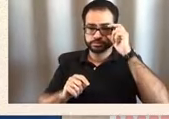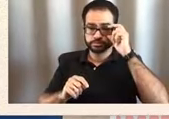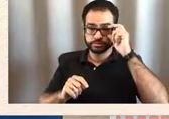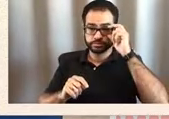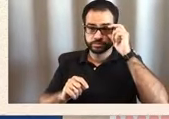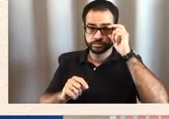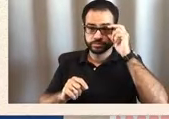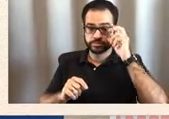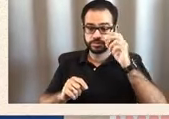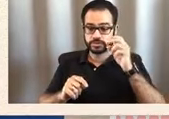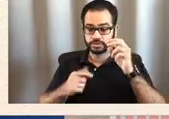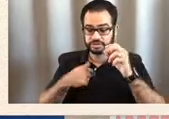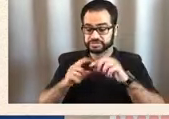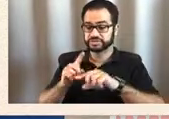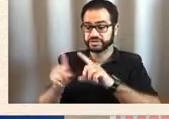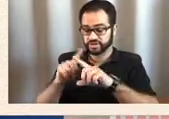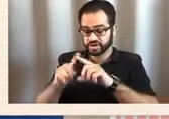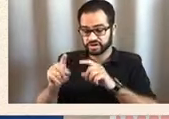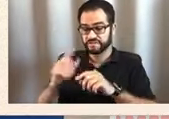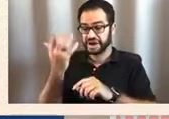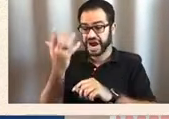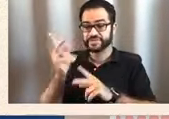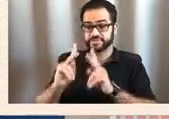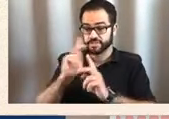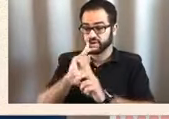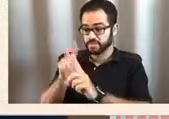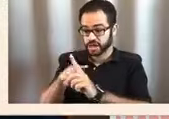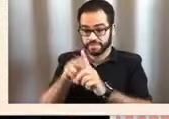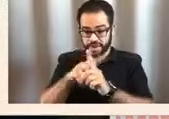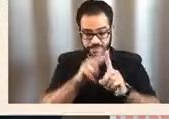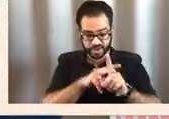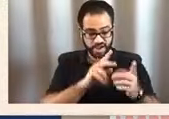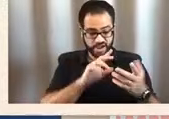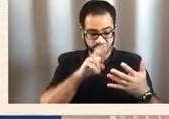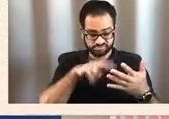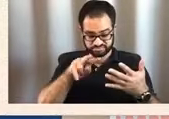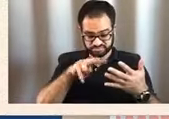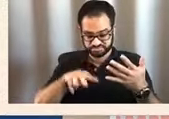applicants to find the person that I have for my backup.